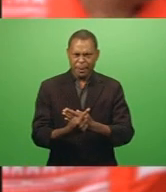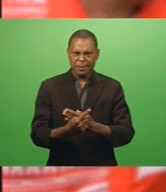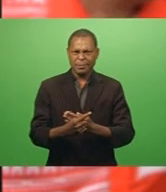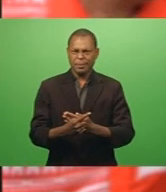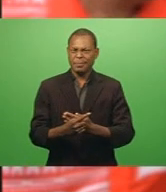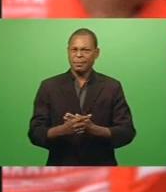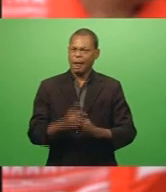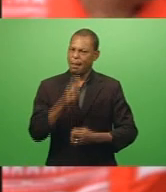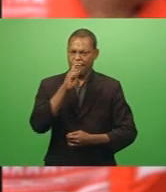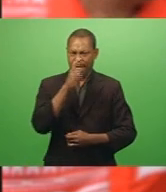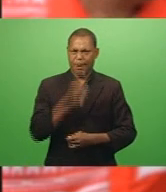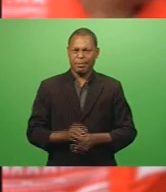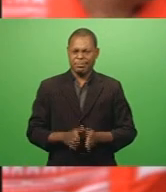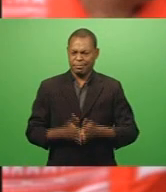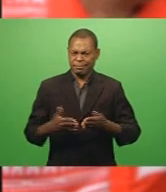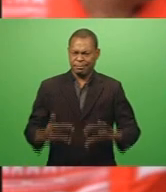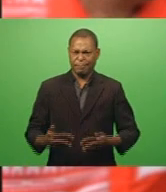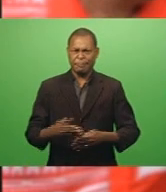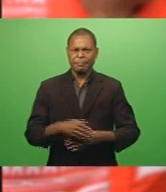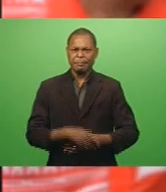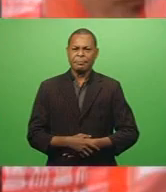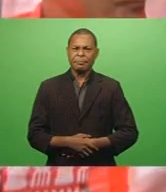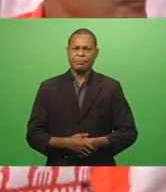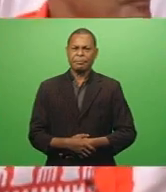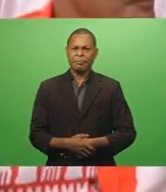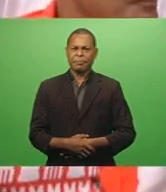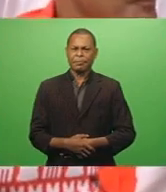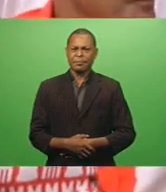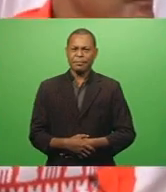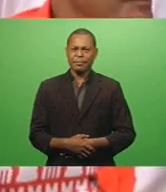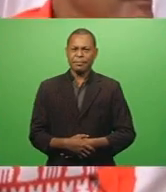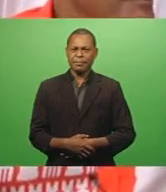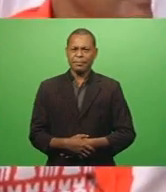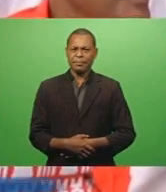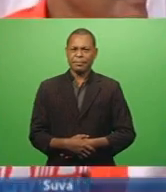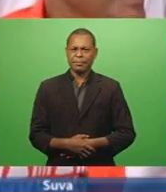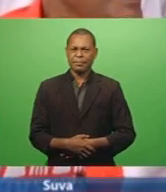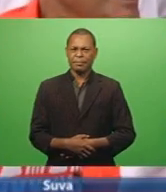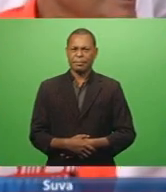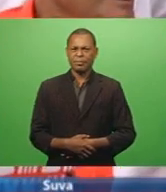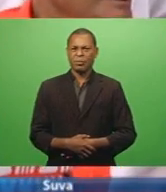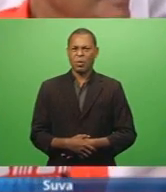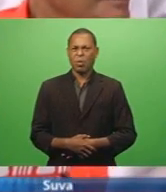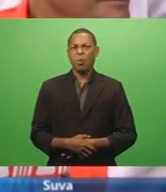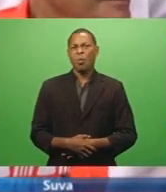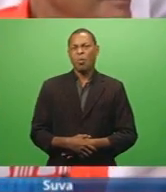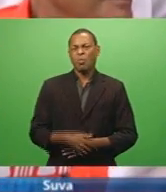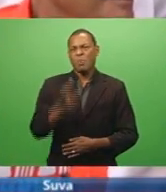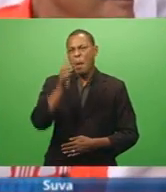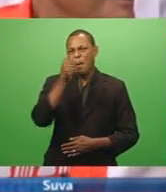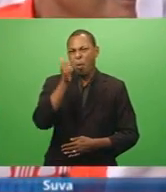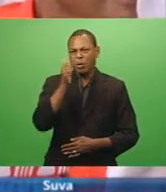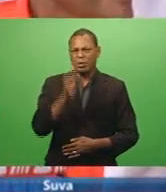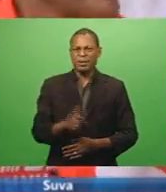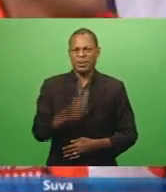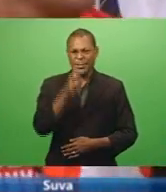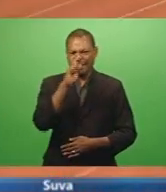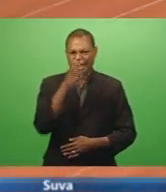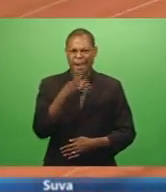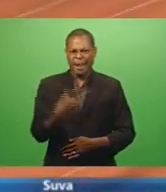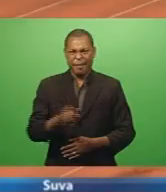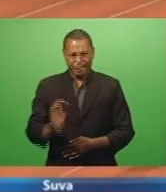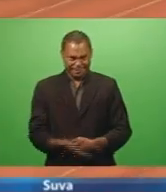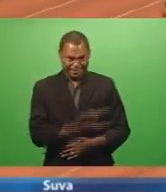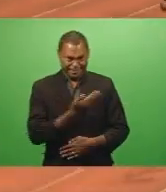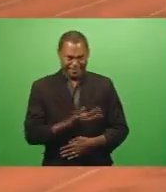Games. Vinina Rakautonga has more. It's unfortunate the torch relay won't be held this year, but spirits